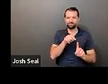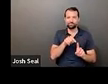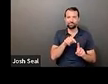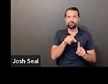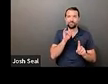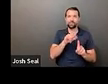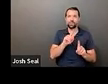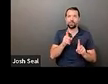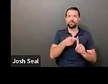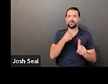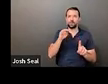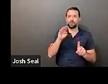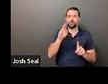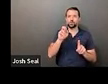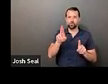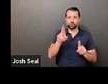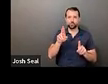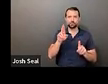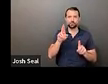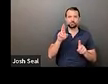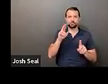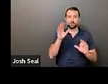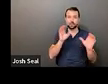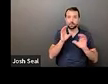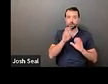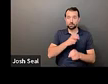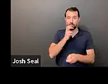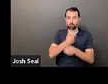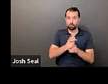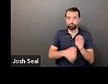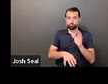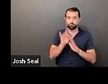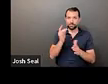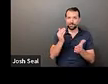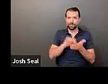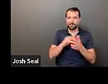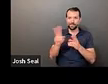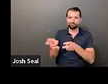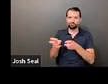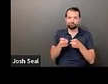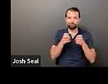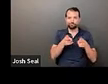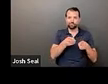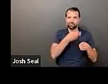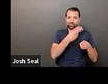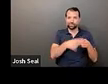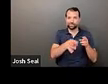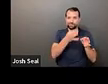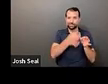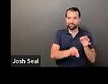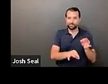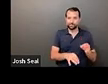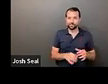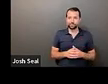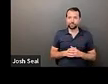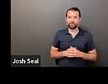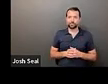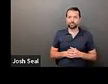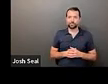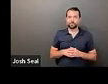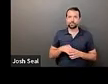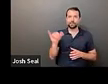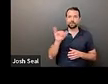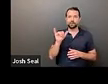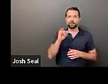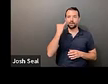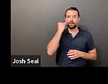it's hard to find. So we set this up very similar to how we set up the abbreviated day document